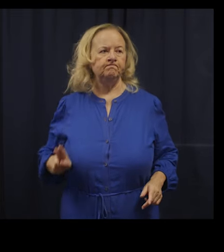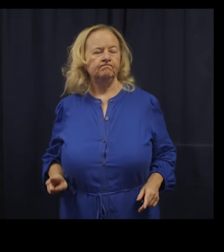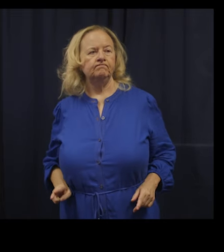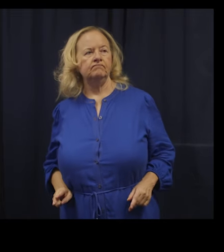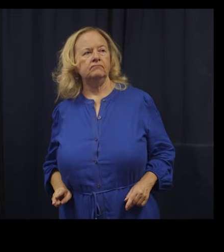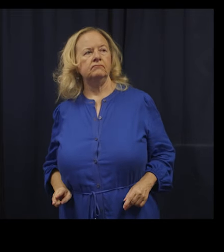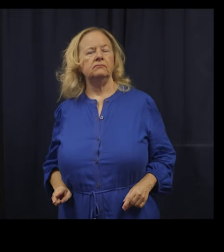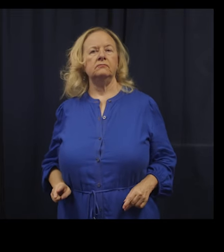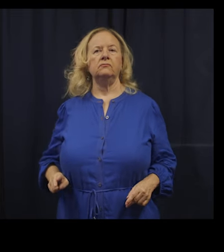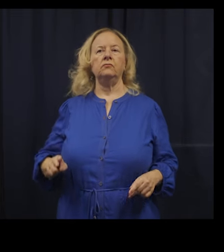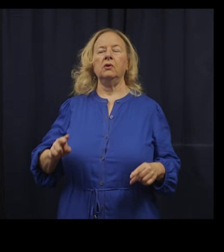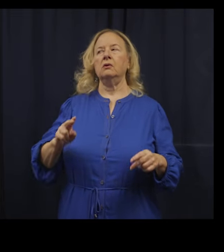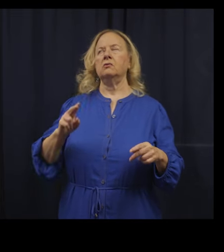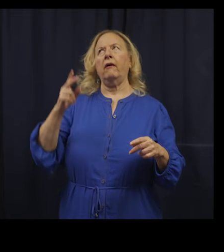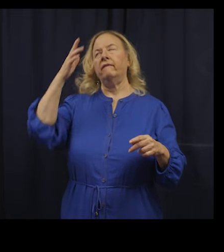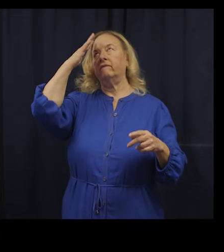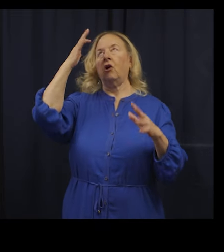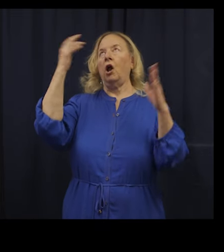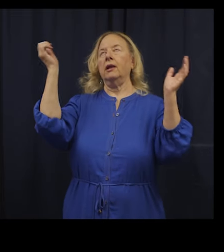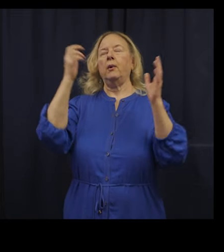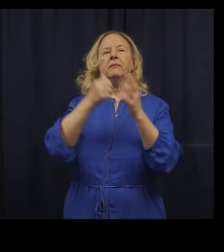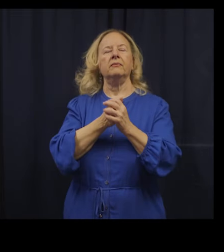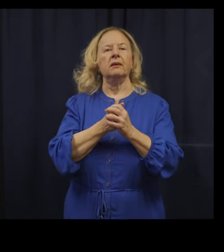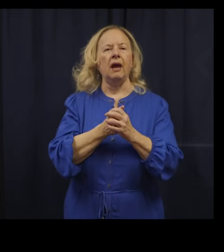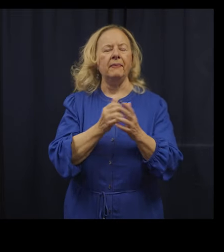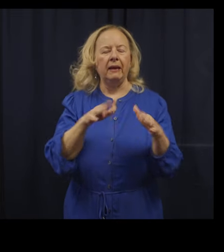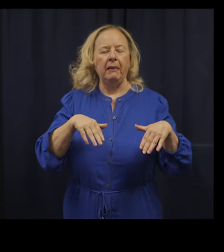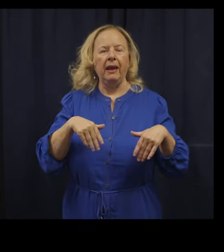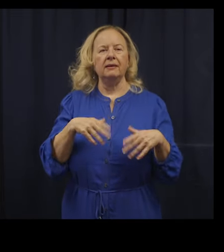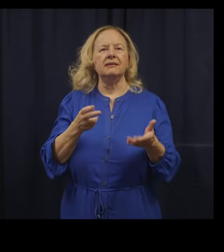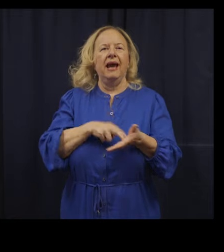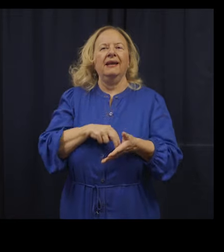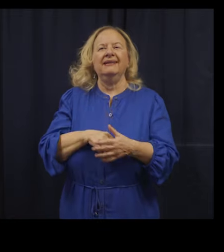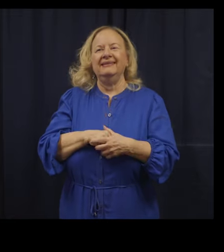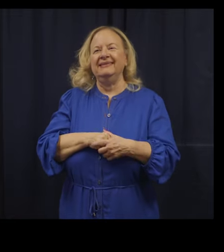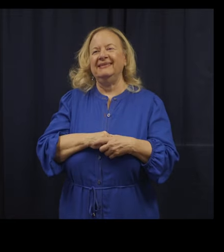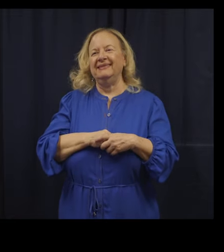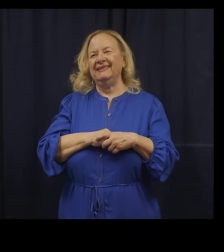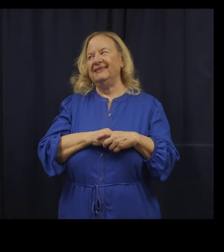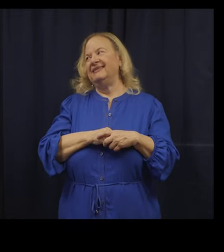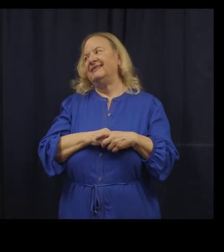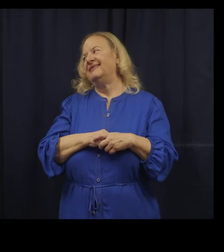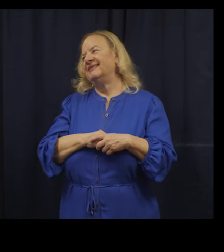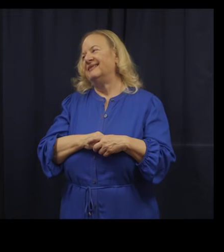There was something else, but I left my mind. Doggone it. Okay, I think I'm running late. So let's stand.